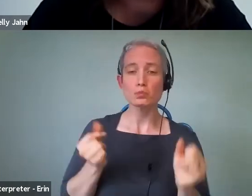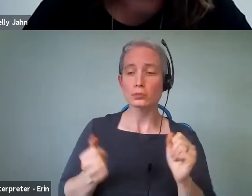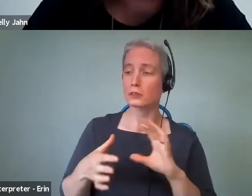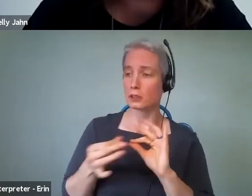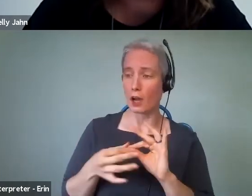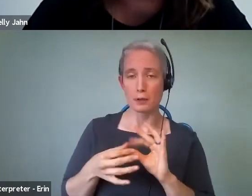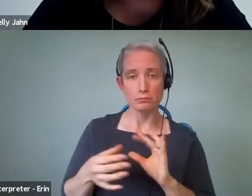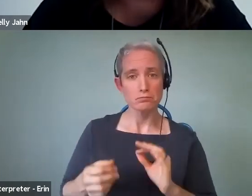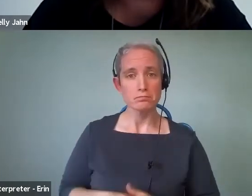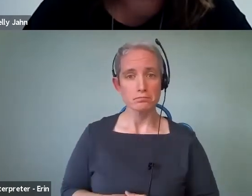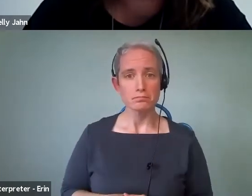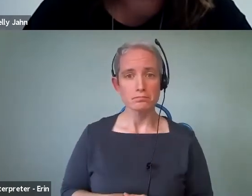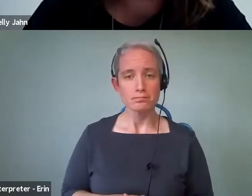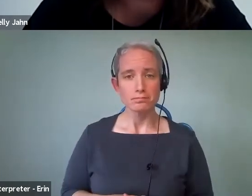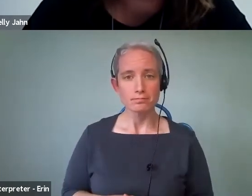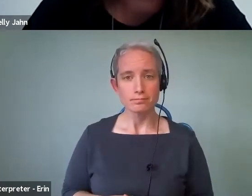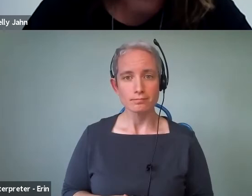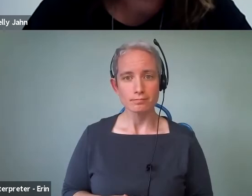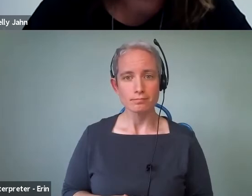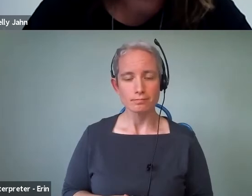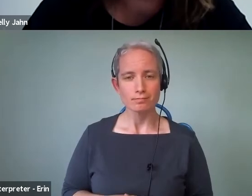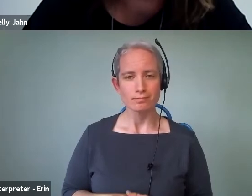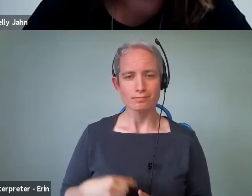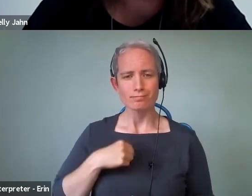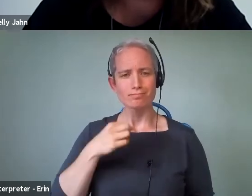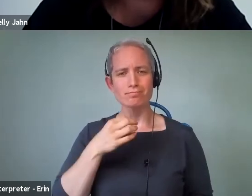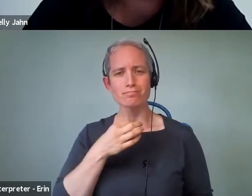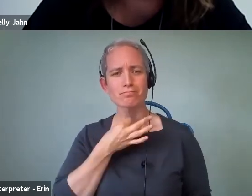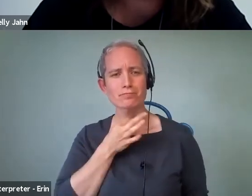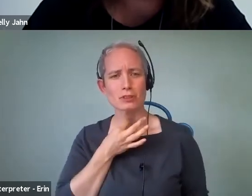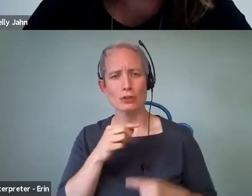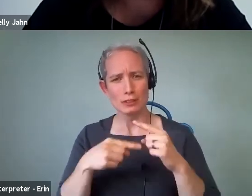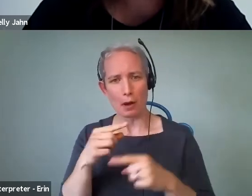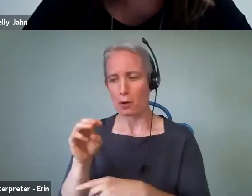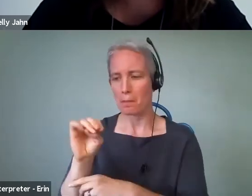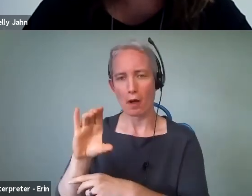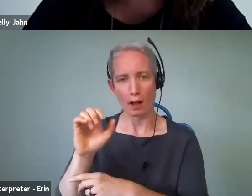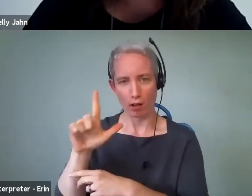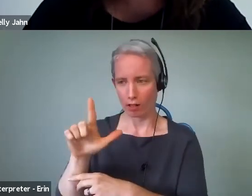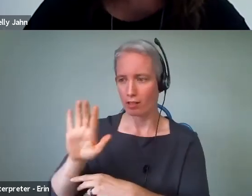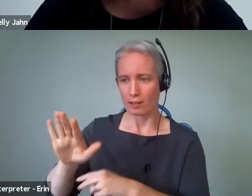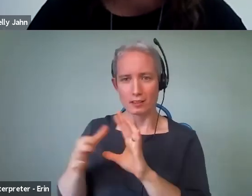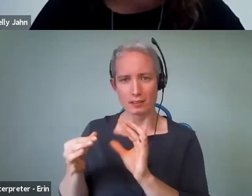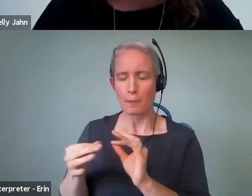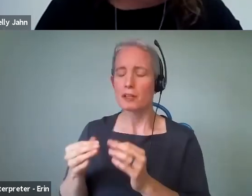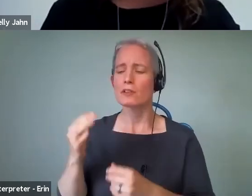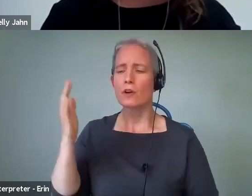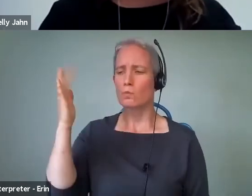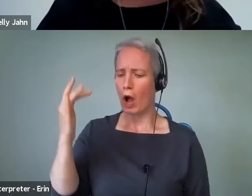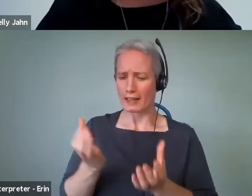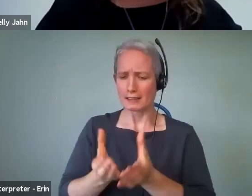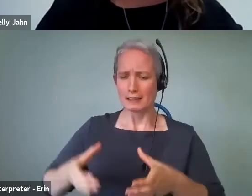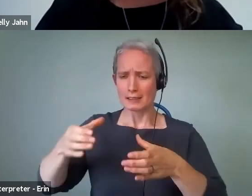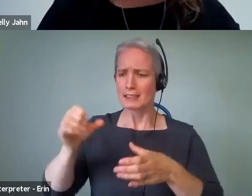by Michelle's comment that we need, why are sinks only in the bathrooms? We need everywhere. We need to be